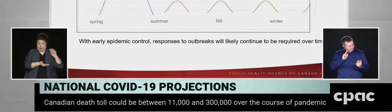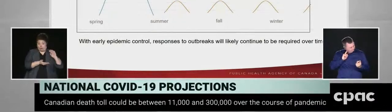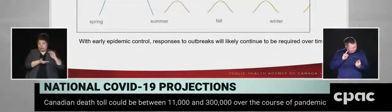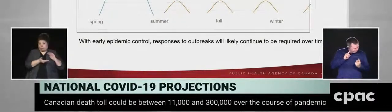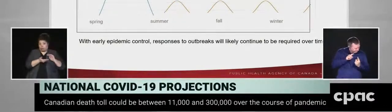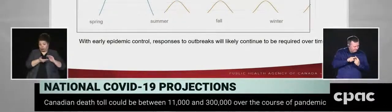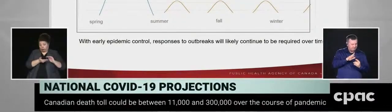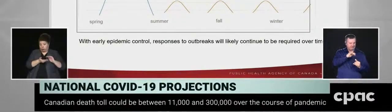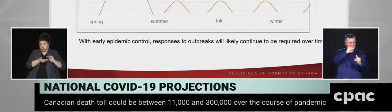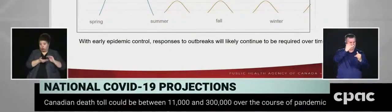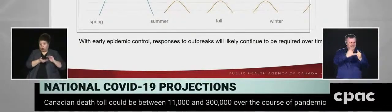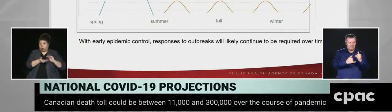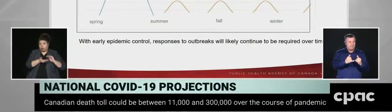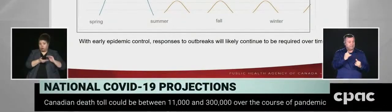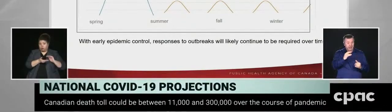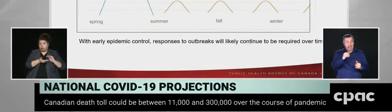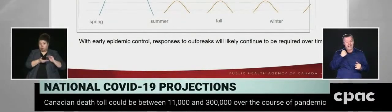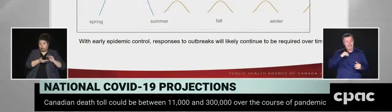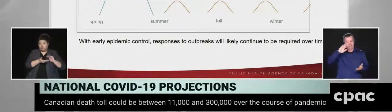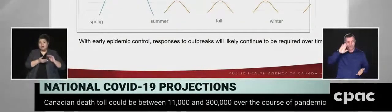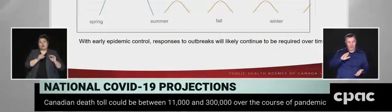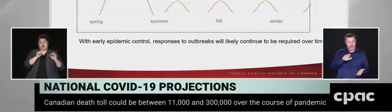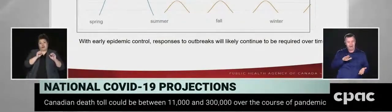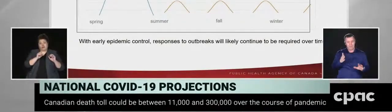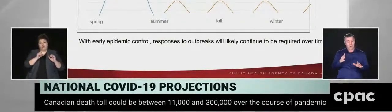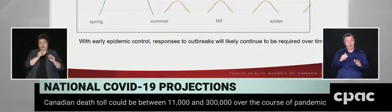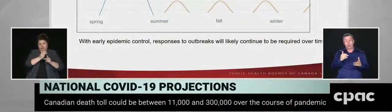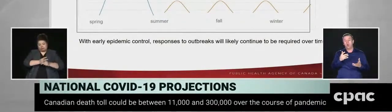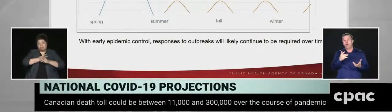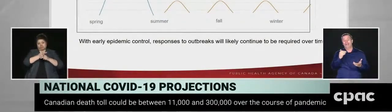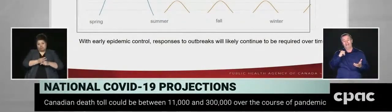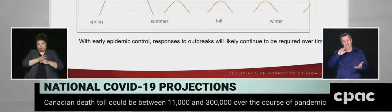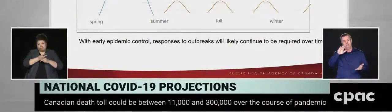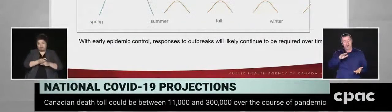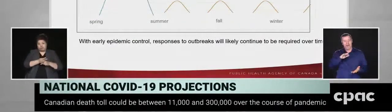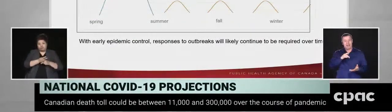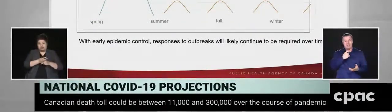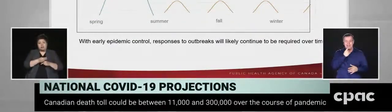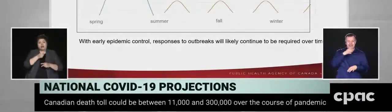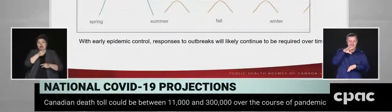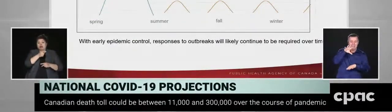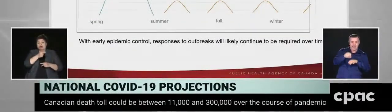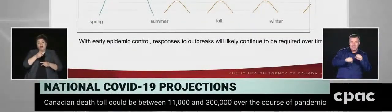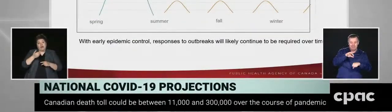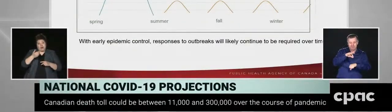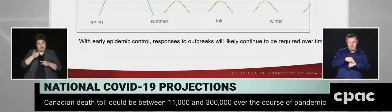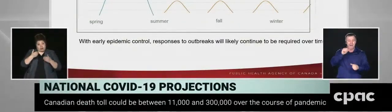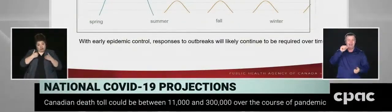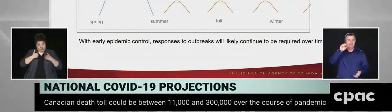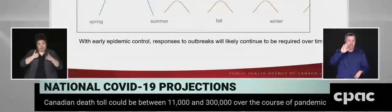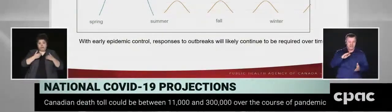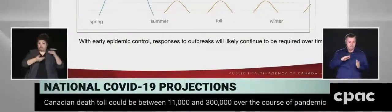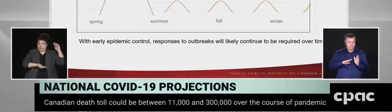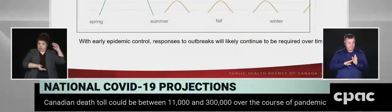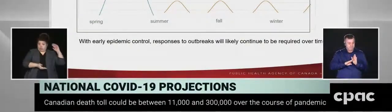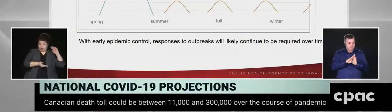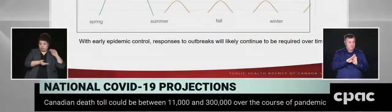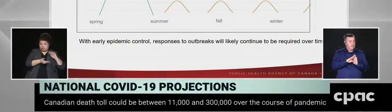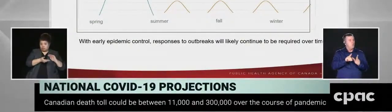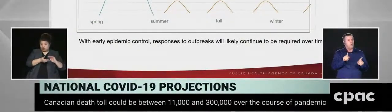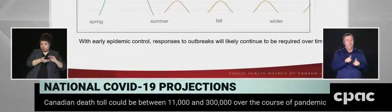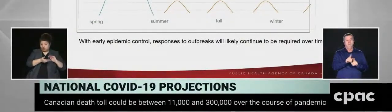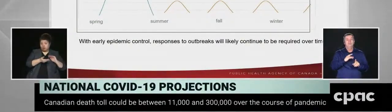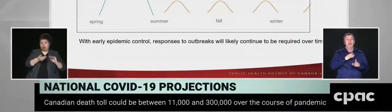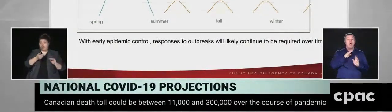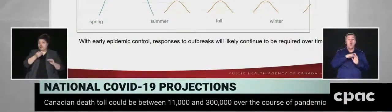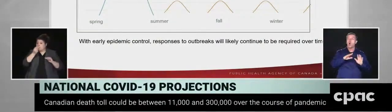that first wave. However, even with epidemic control, we anticipate that some public health measures will need